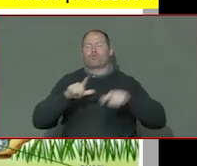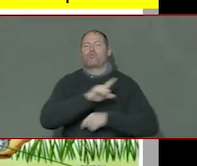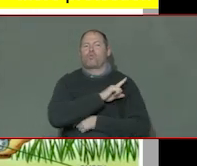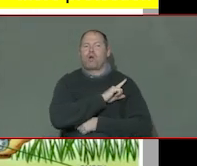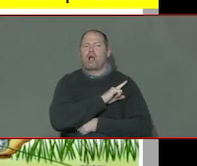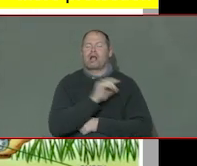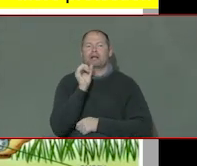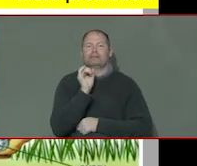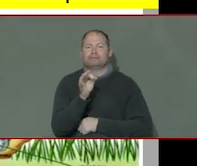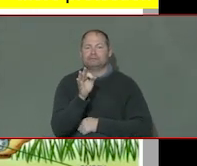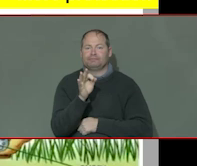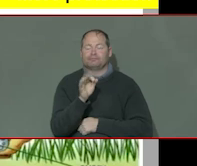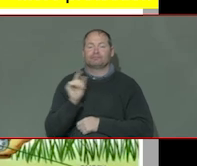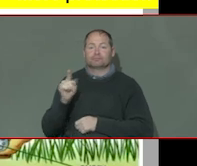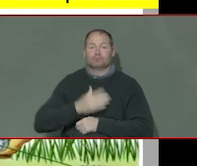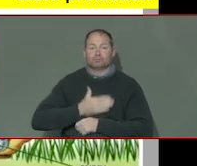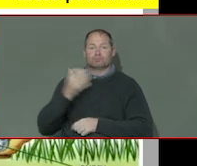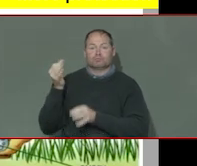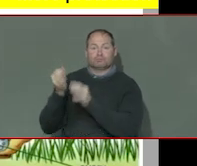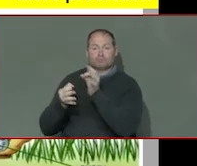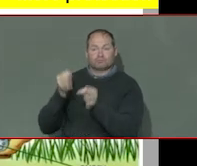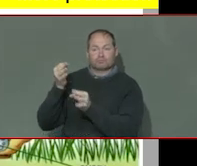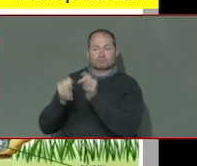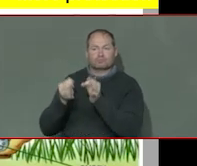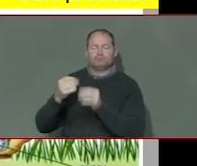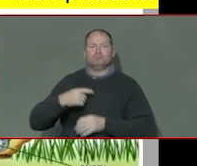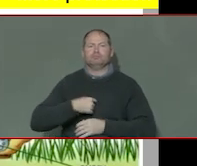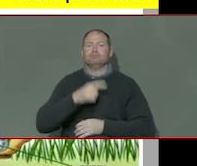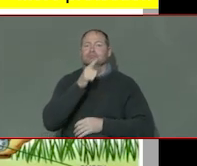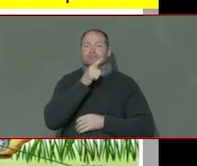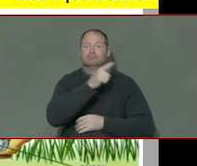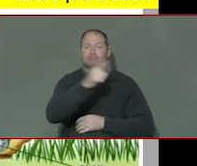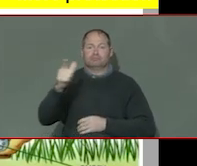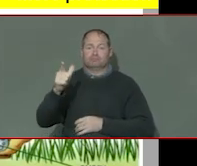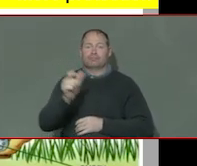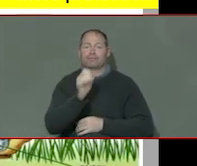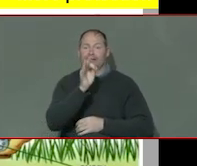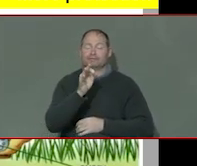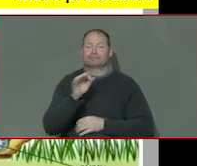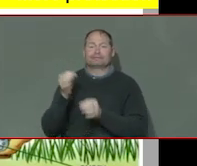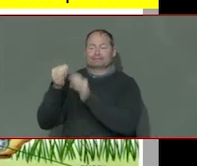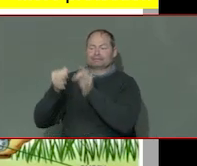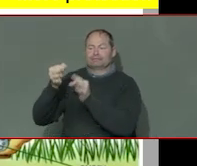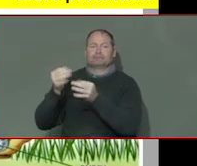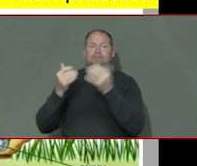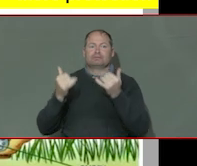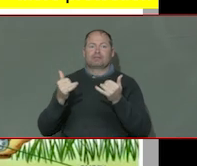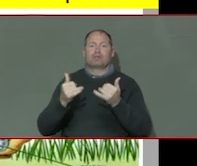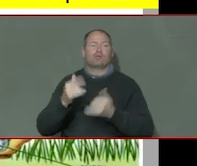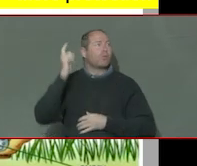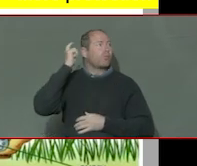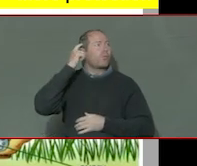if they want you to explain, I always tell my own kids, if they say explain, there must go alarm out in your